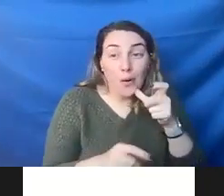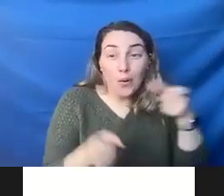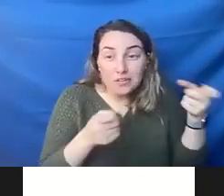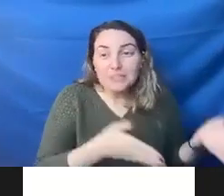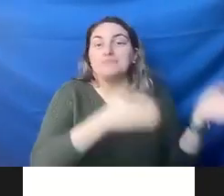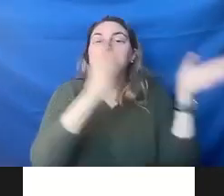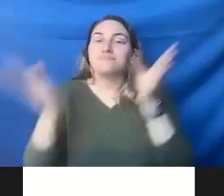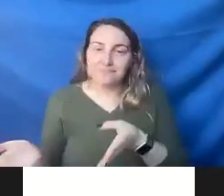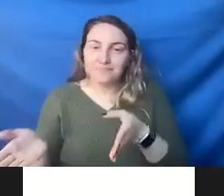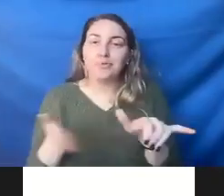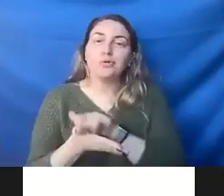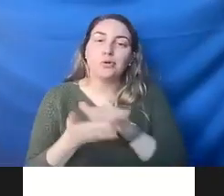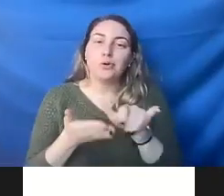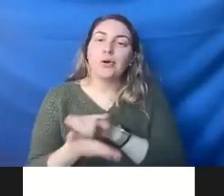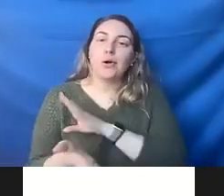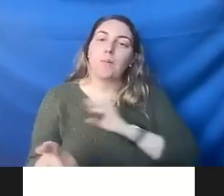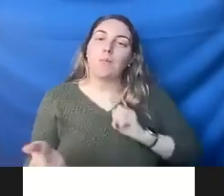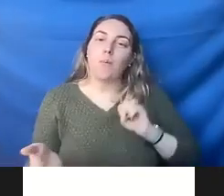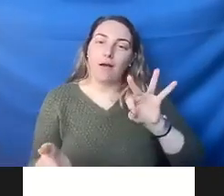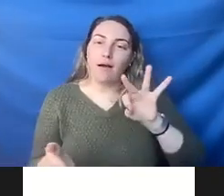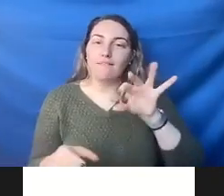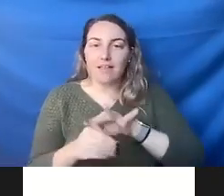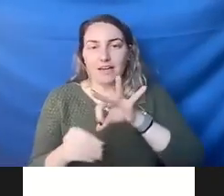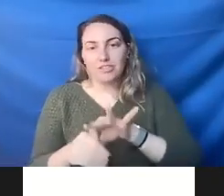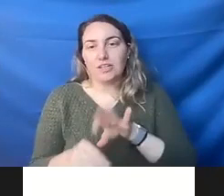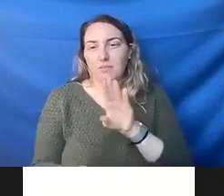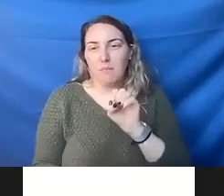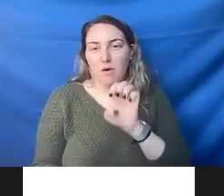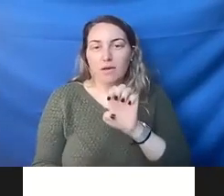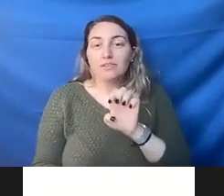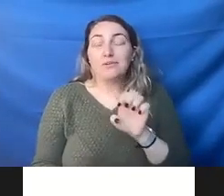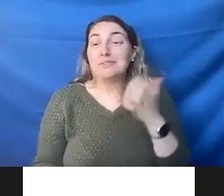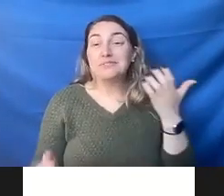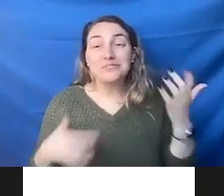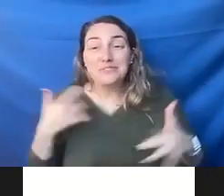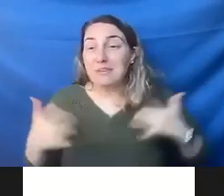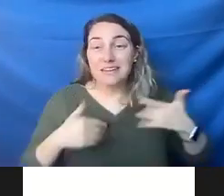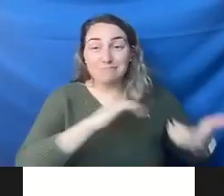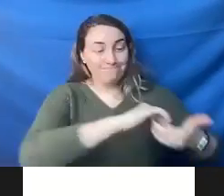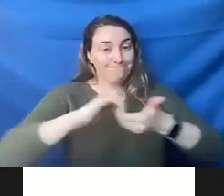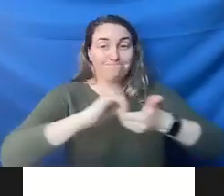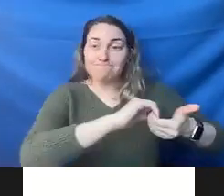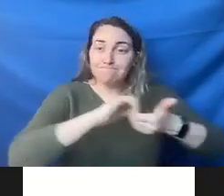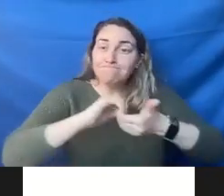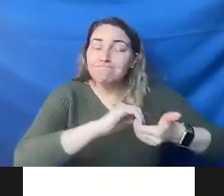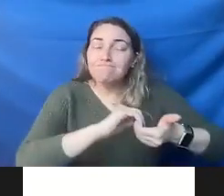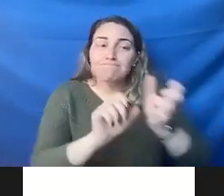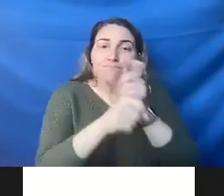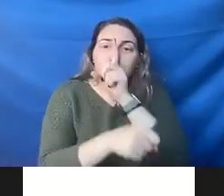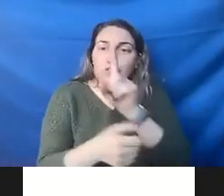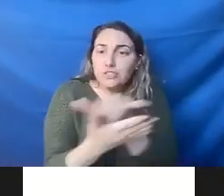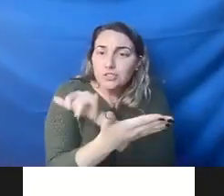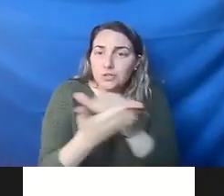excited to be working closely with them on RCV messaging and education and coordinating our campaigns so we make sure we reach the most New Yorkers we possibly